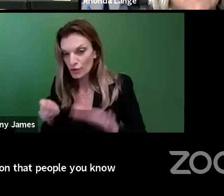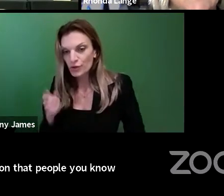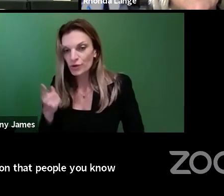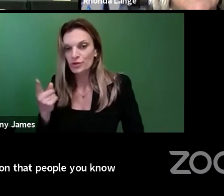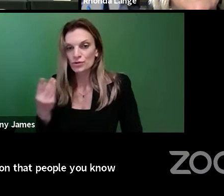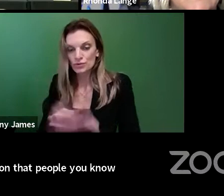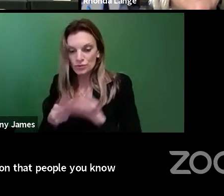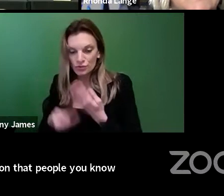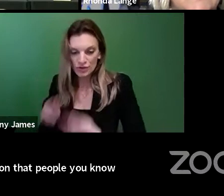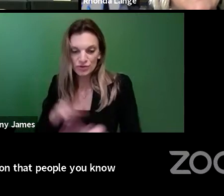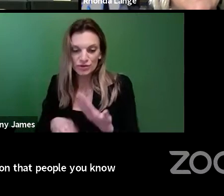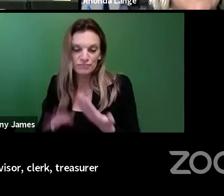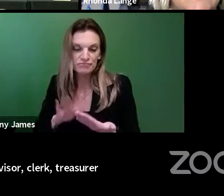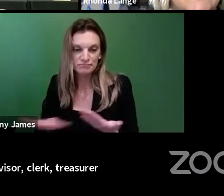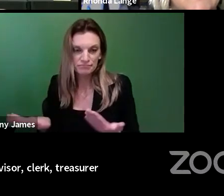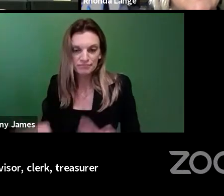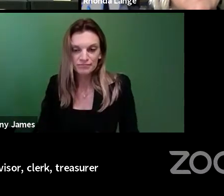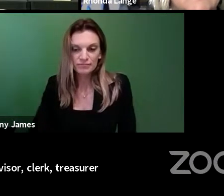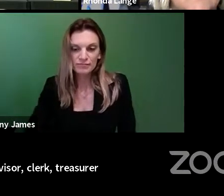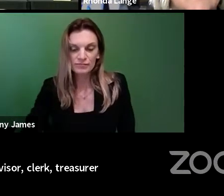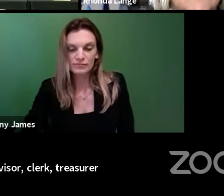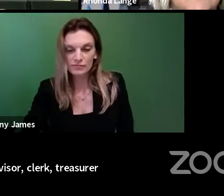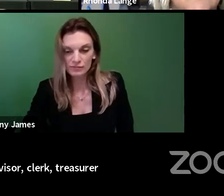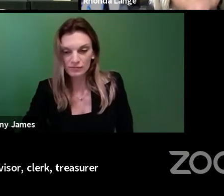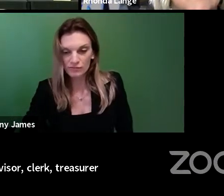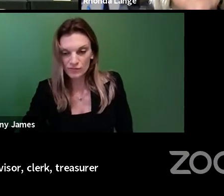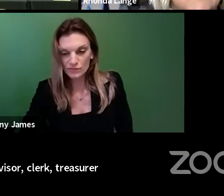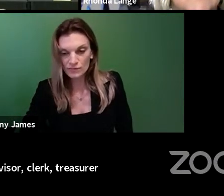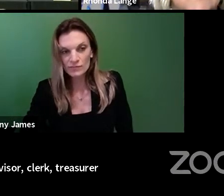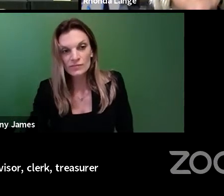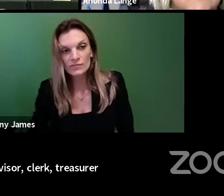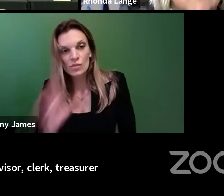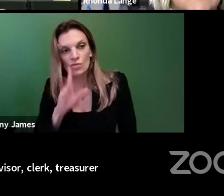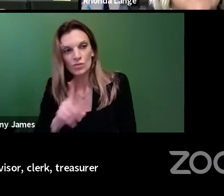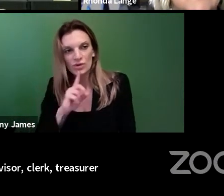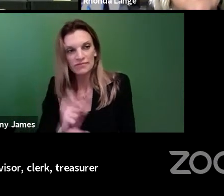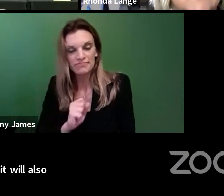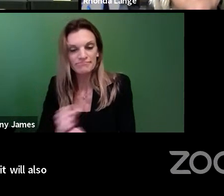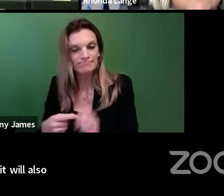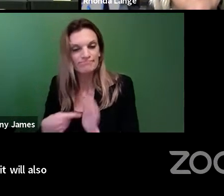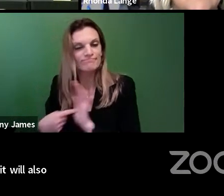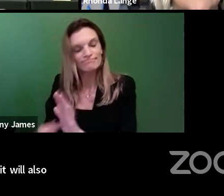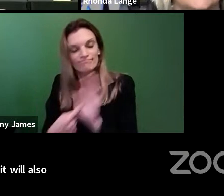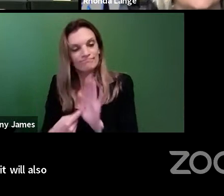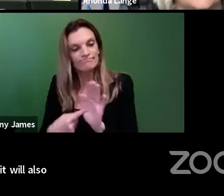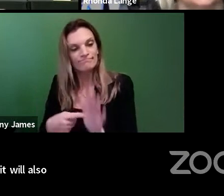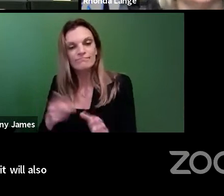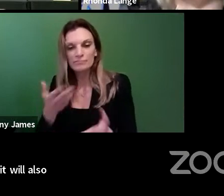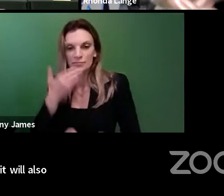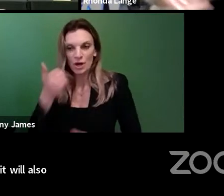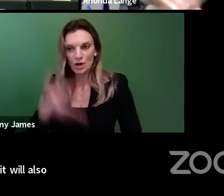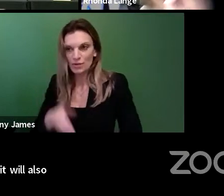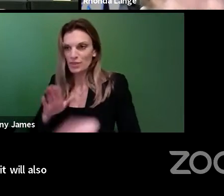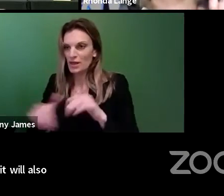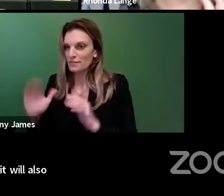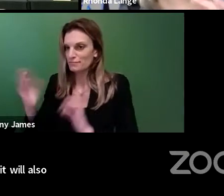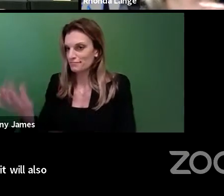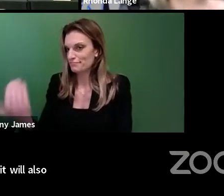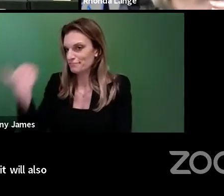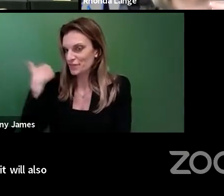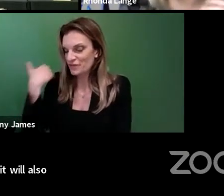on. And I think it'll also be more reflective of some of the concerns you've heard earlier from